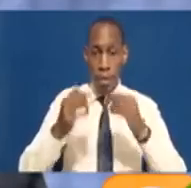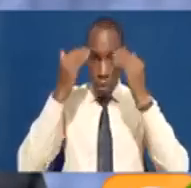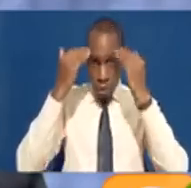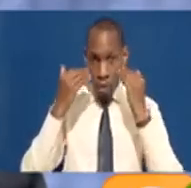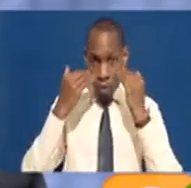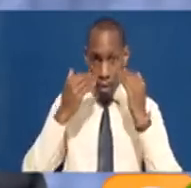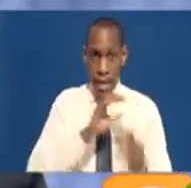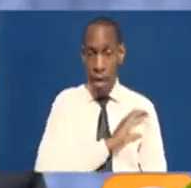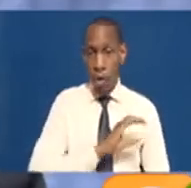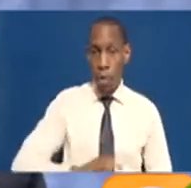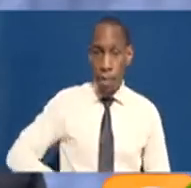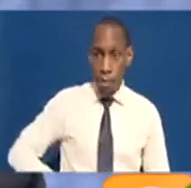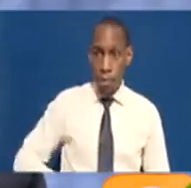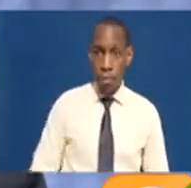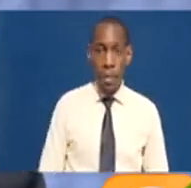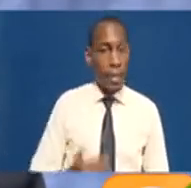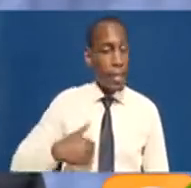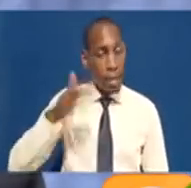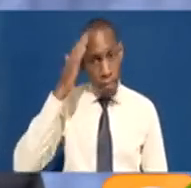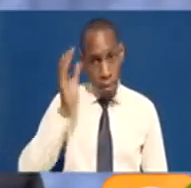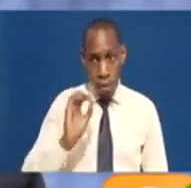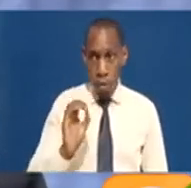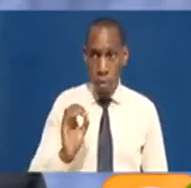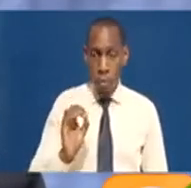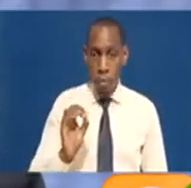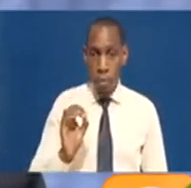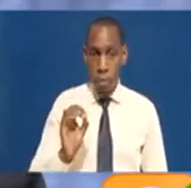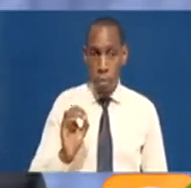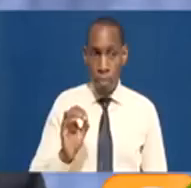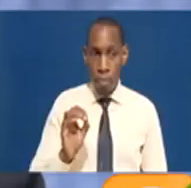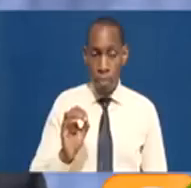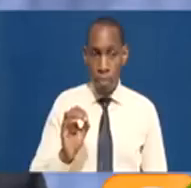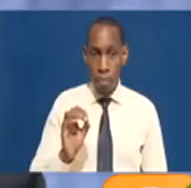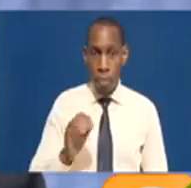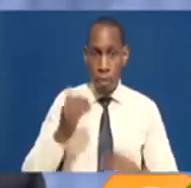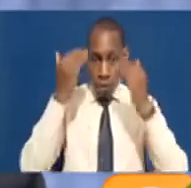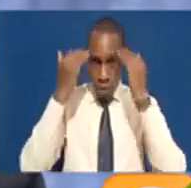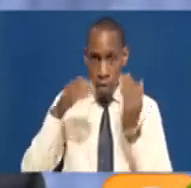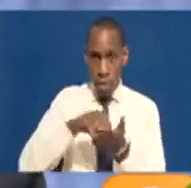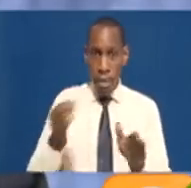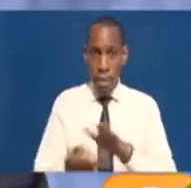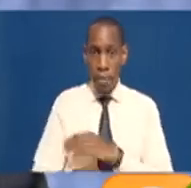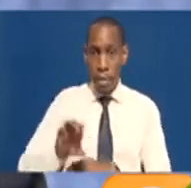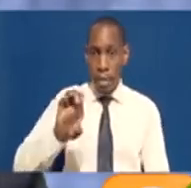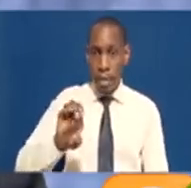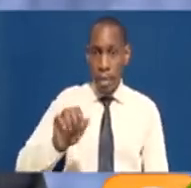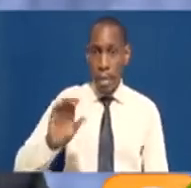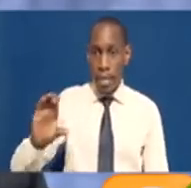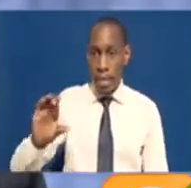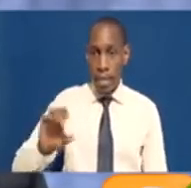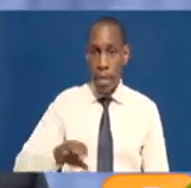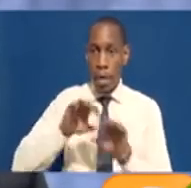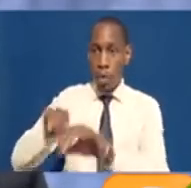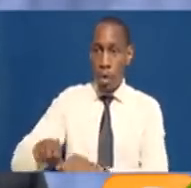commission. I do know that there is a court case that is filed by ESCC to